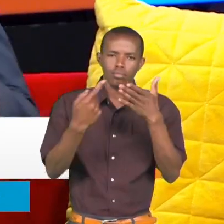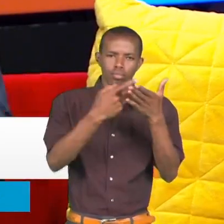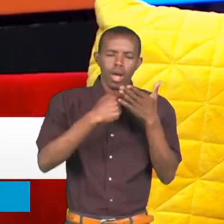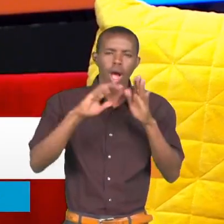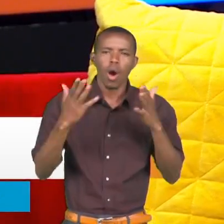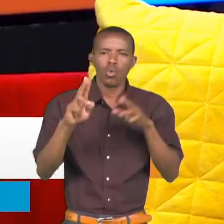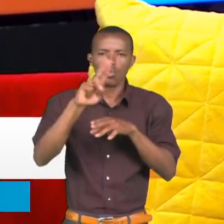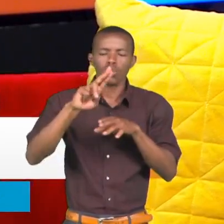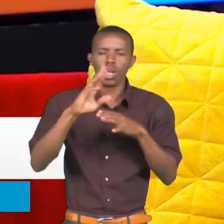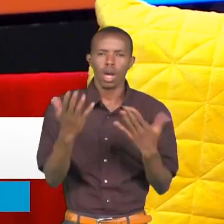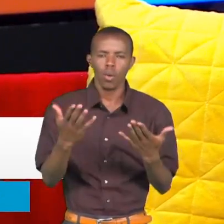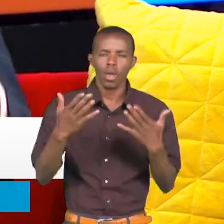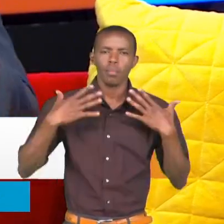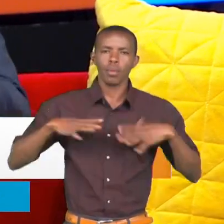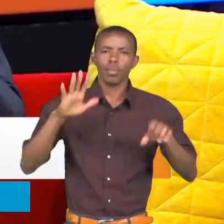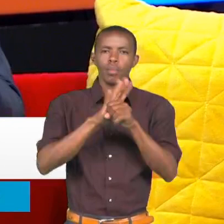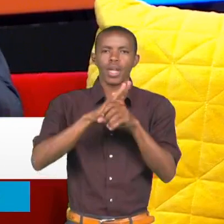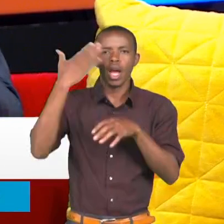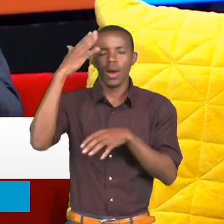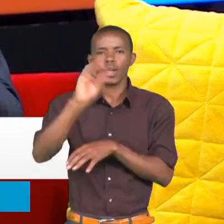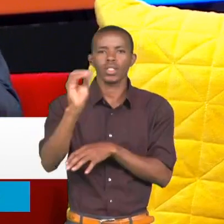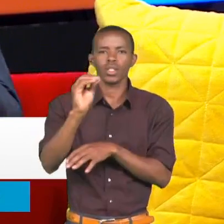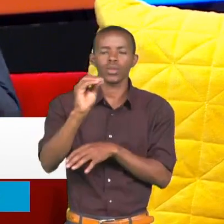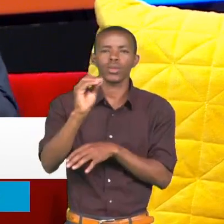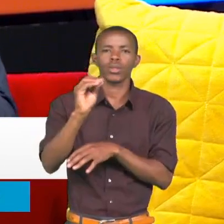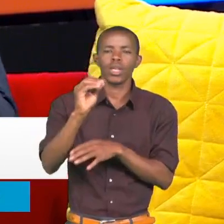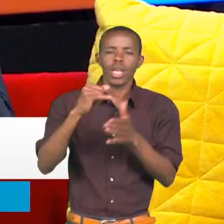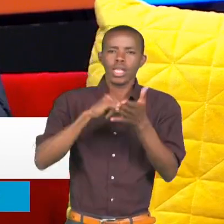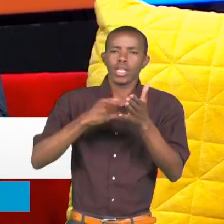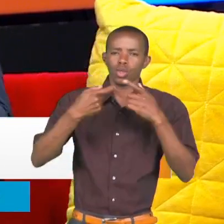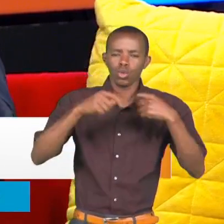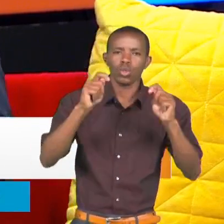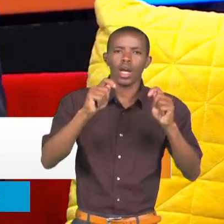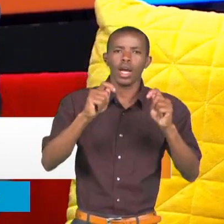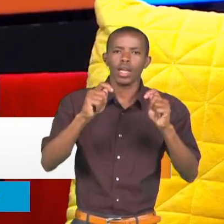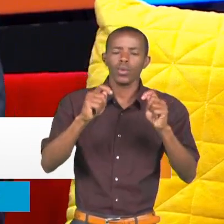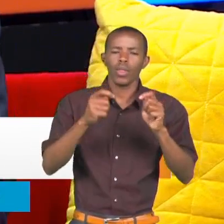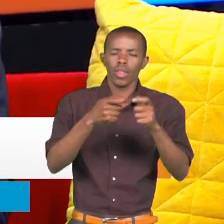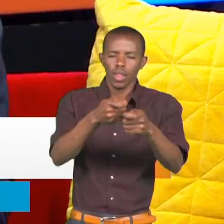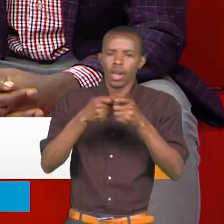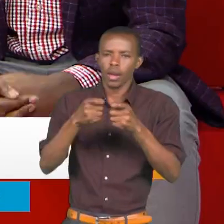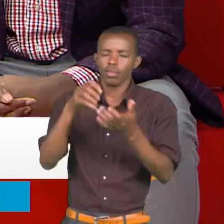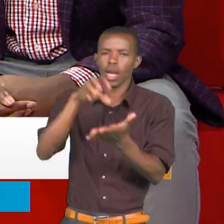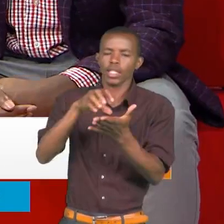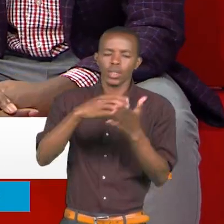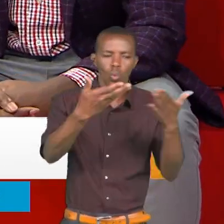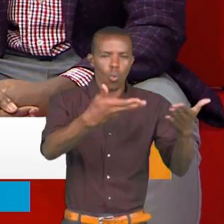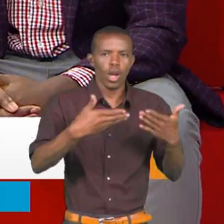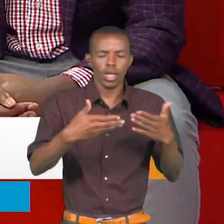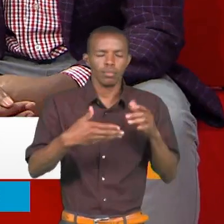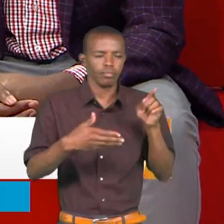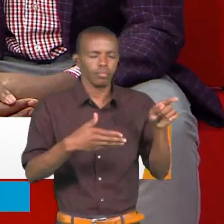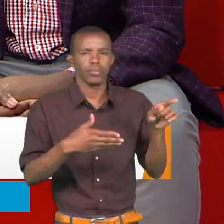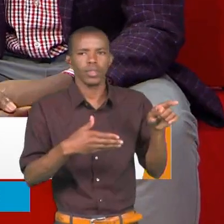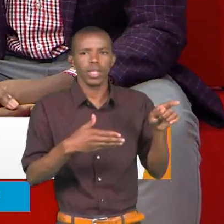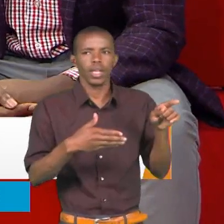will you use it? Because not so many people are aware of actually just trying to operate with PrEP. Karibuni sana. Asante. Of course, Bwana Duke.